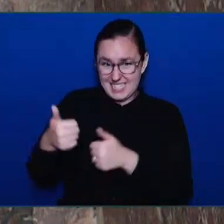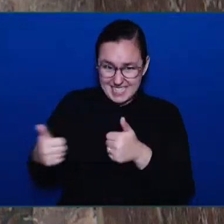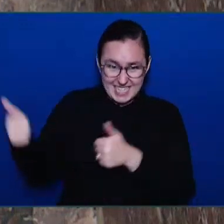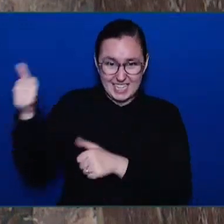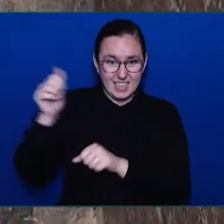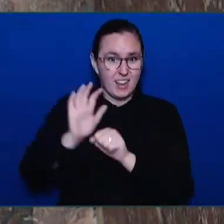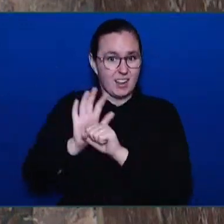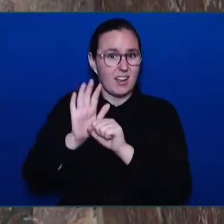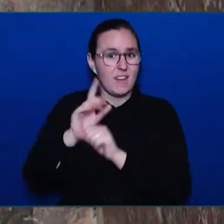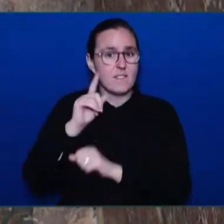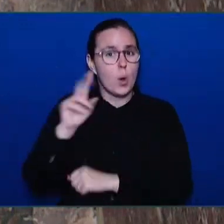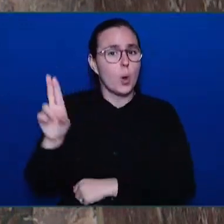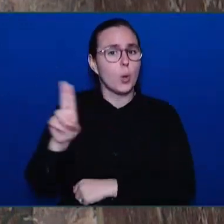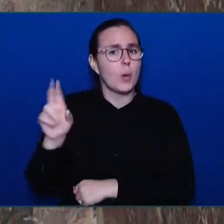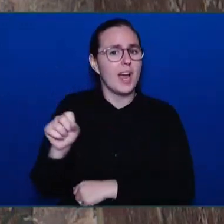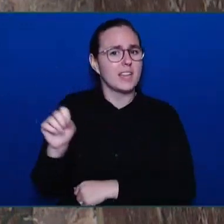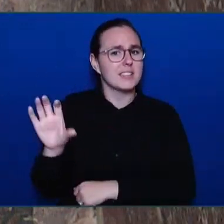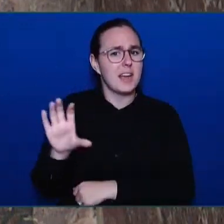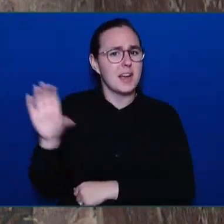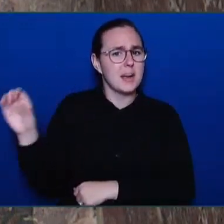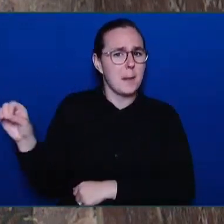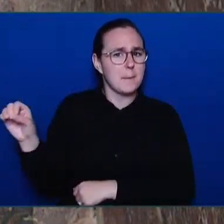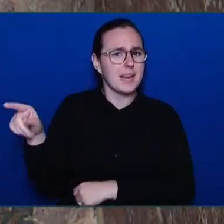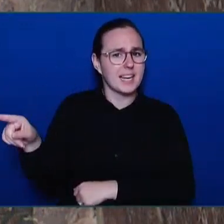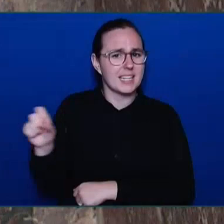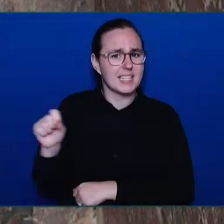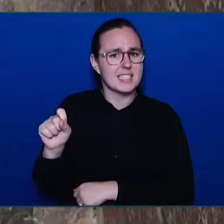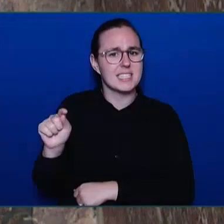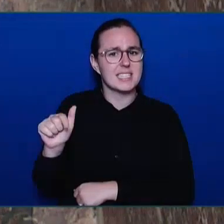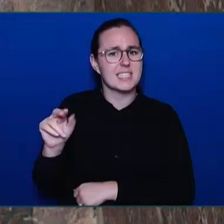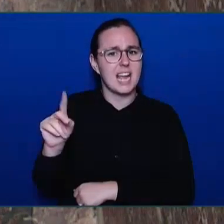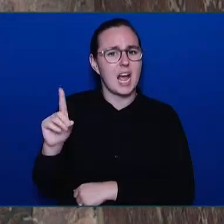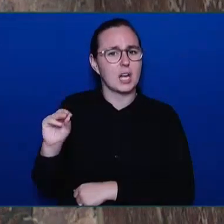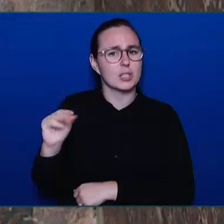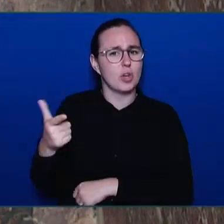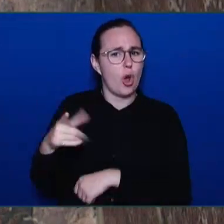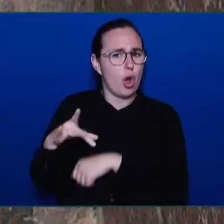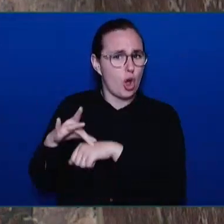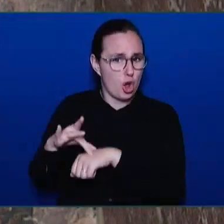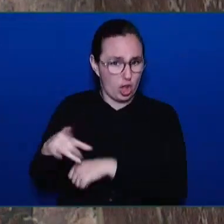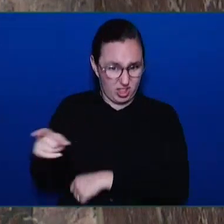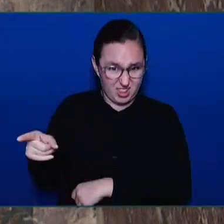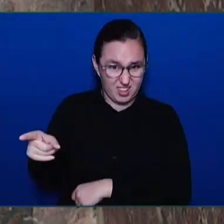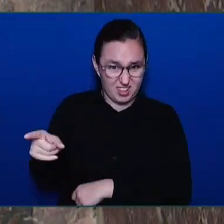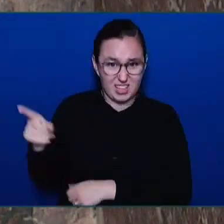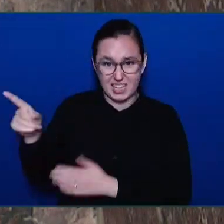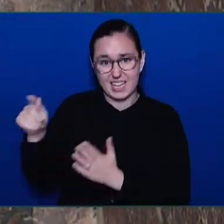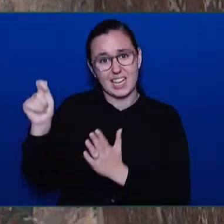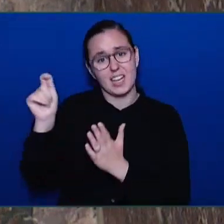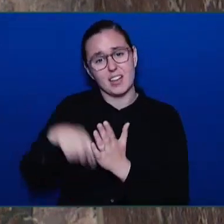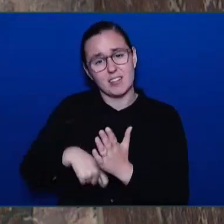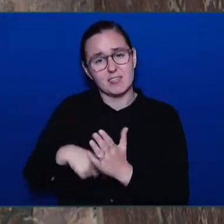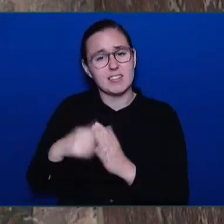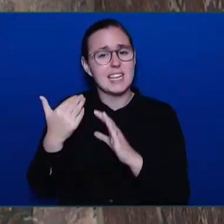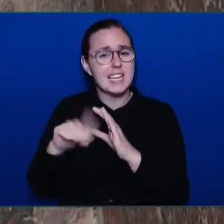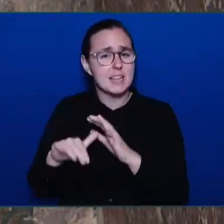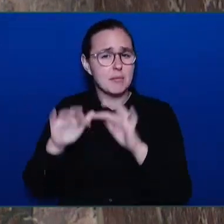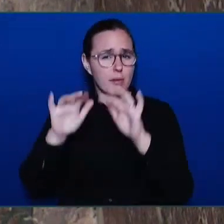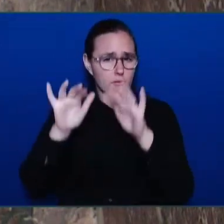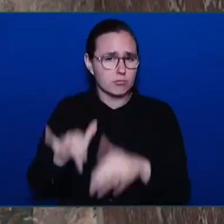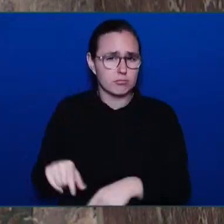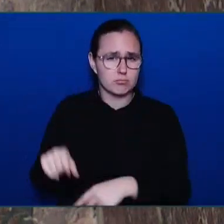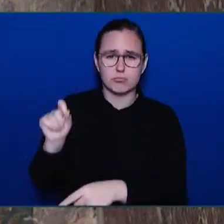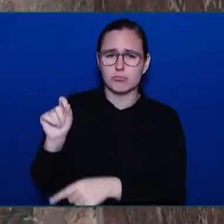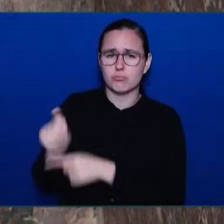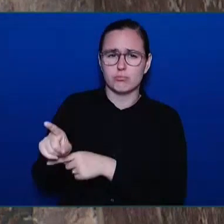wrote a fundraising email opposing Tilbury LNG and said, quote, "This is just the beginning of